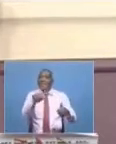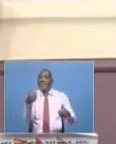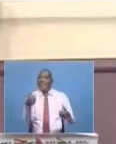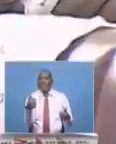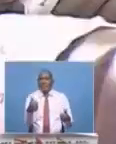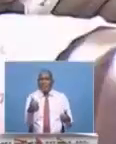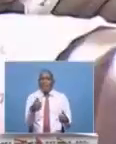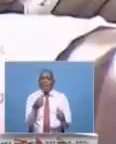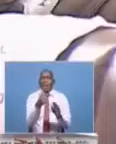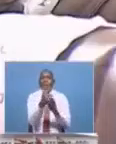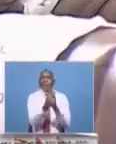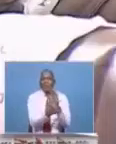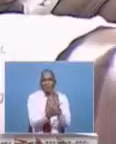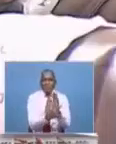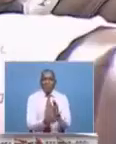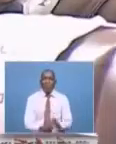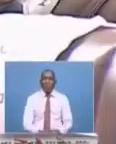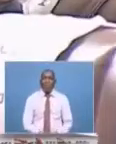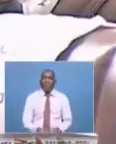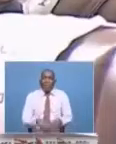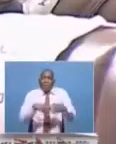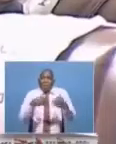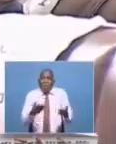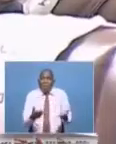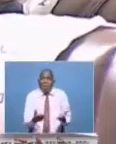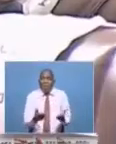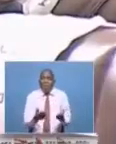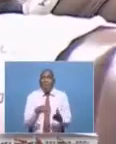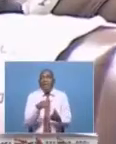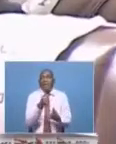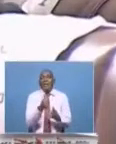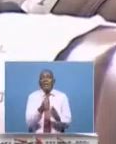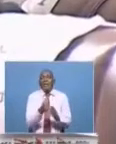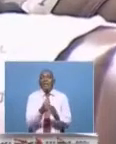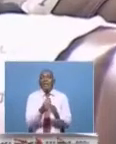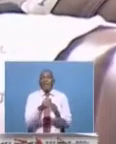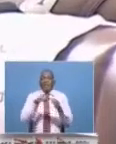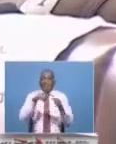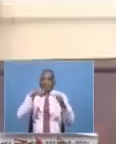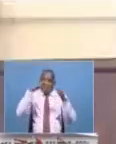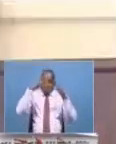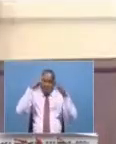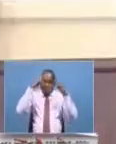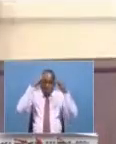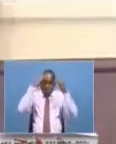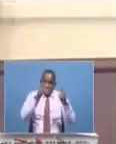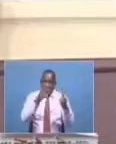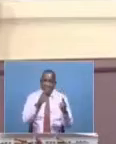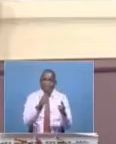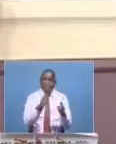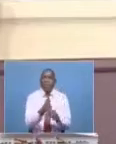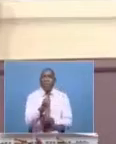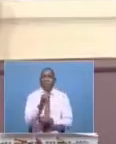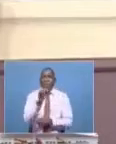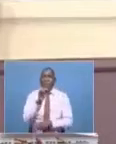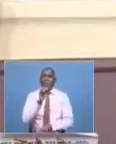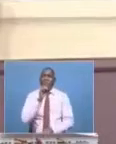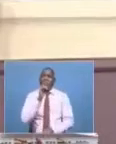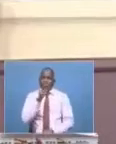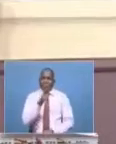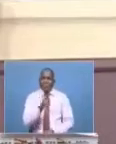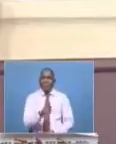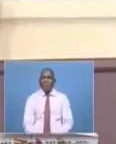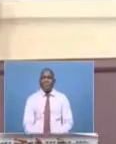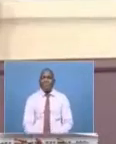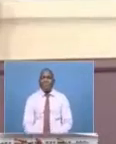law or rules of equity. And my lords, in